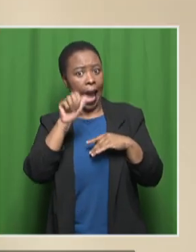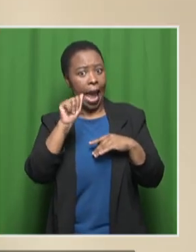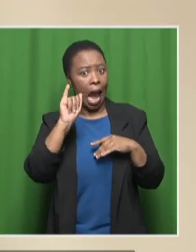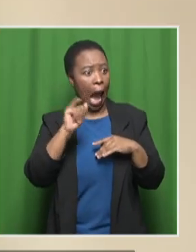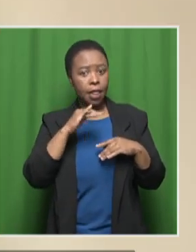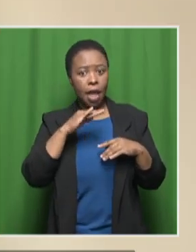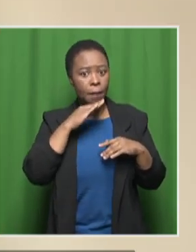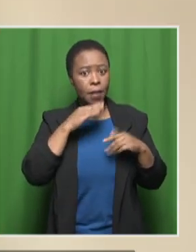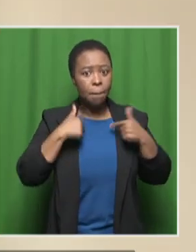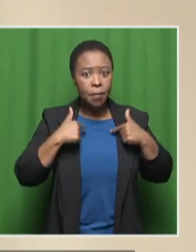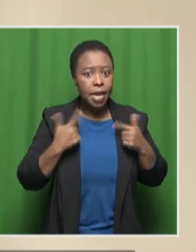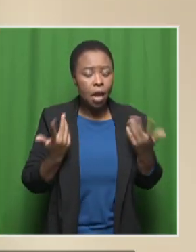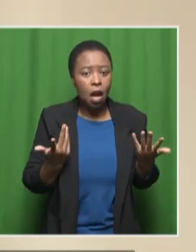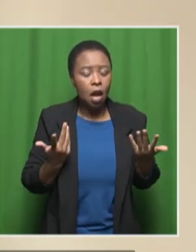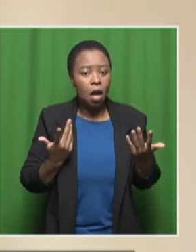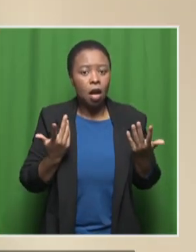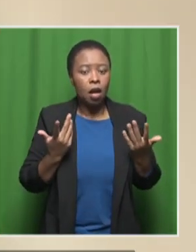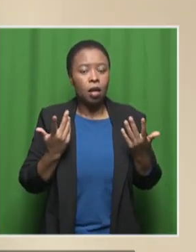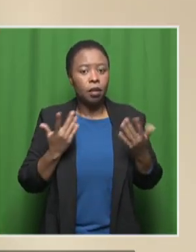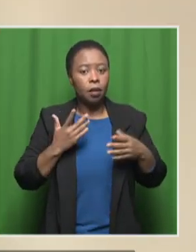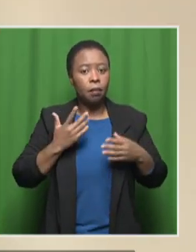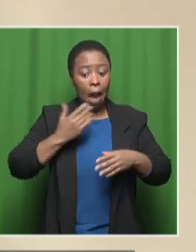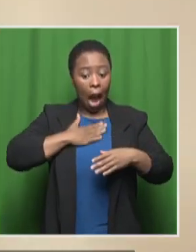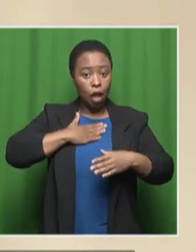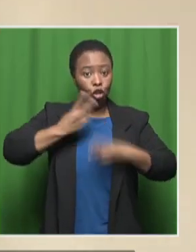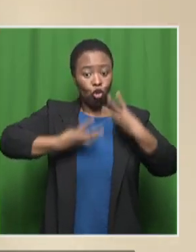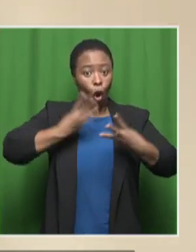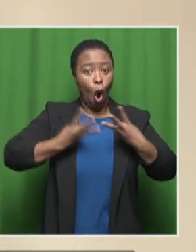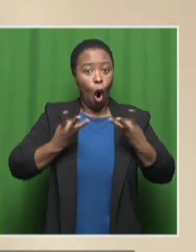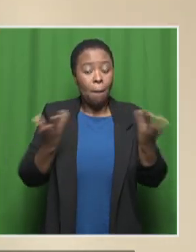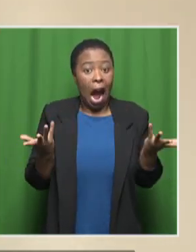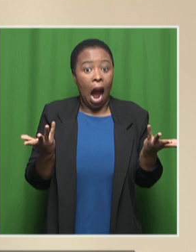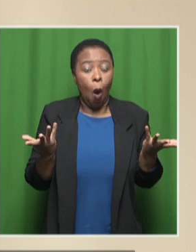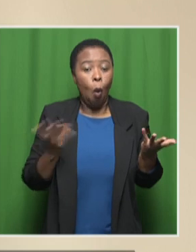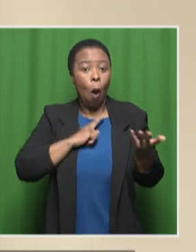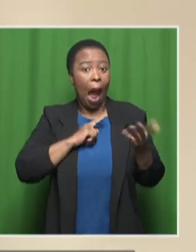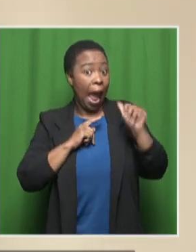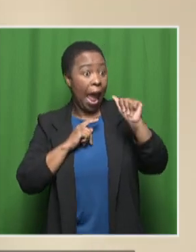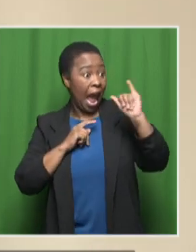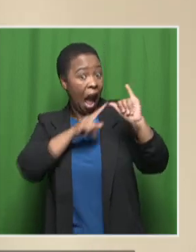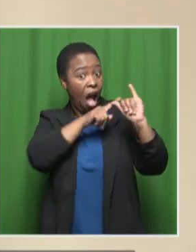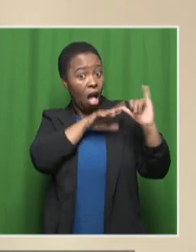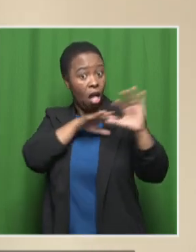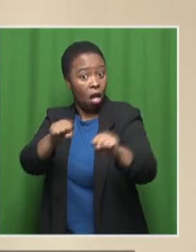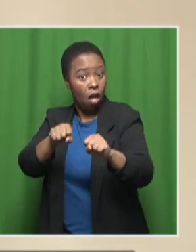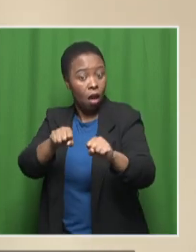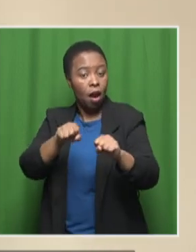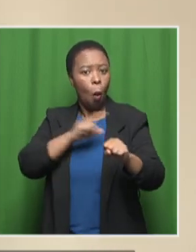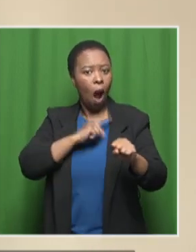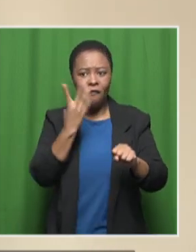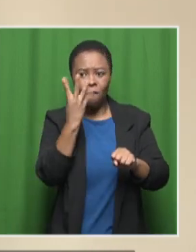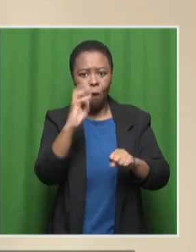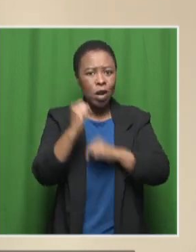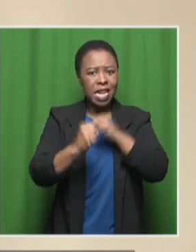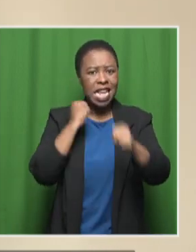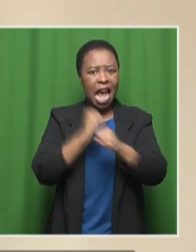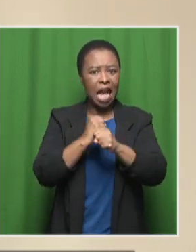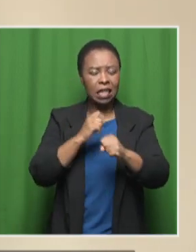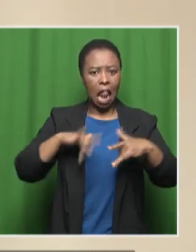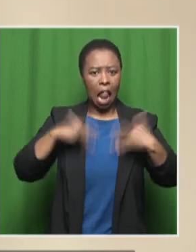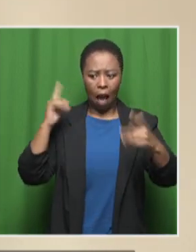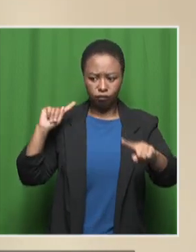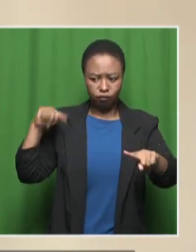for me? What does that mean for my daily job? What does that mean for what I've spent my last 40 years of my life doing? And I